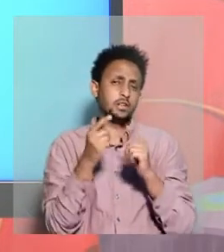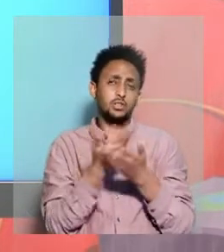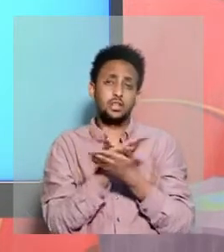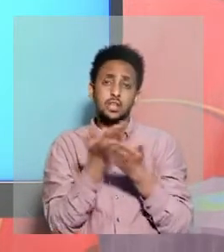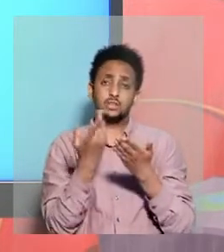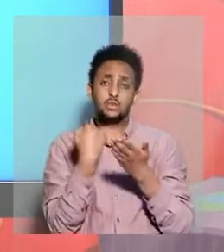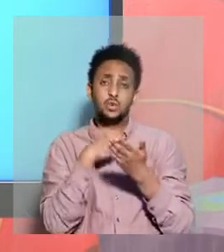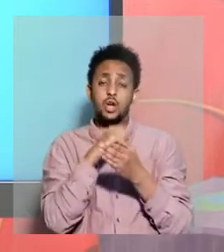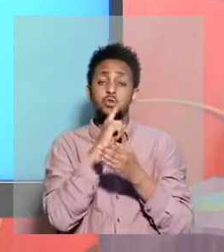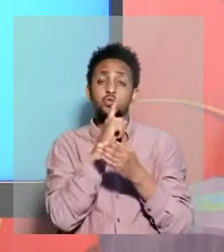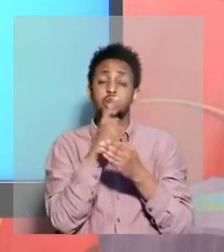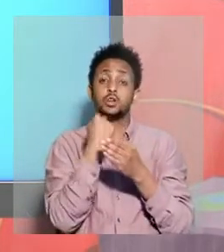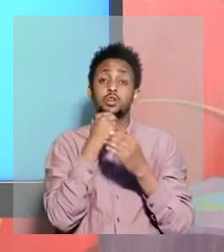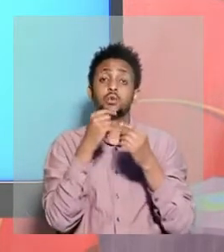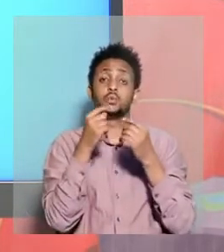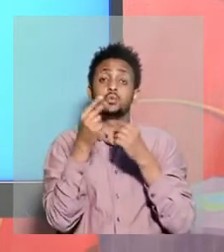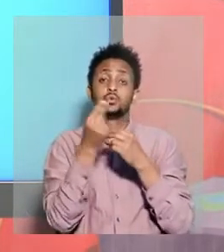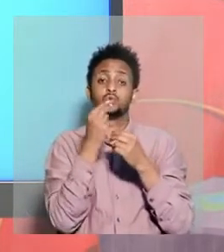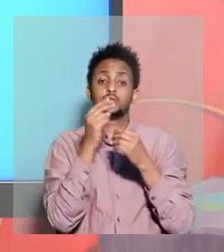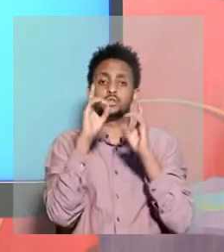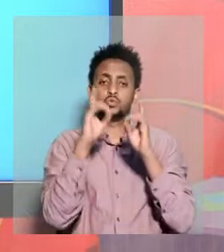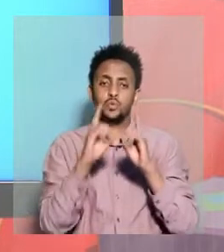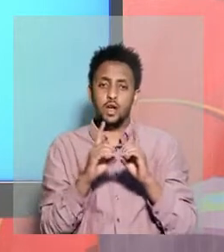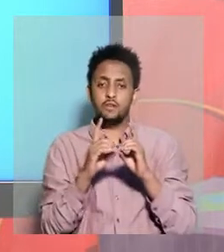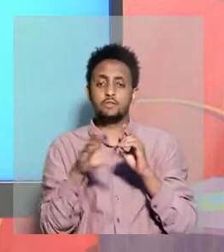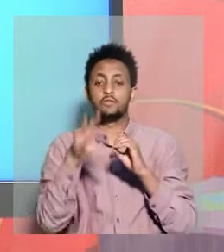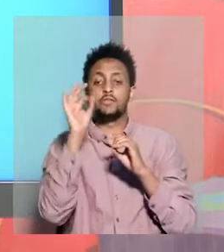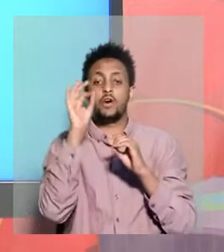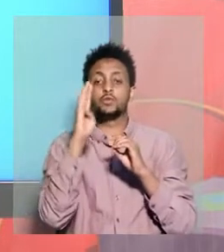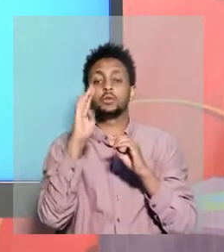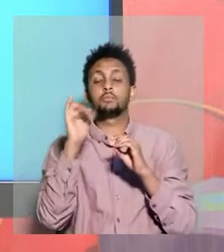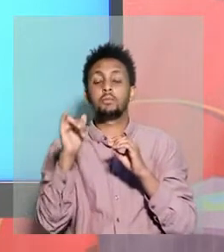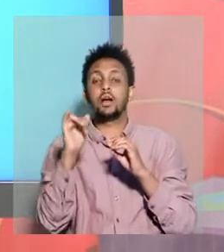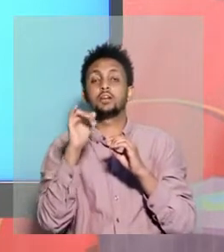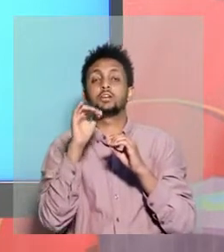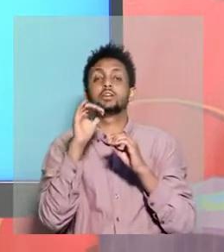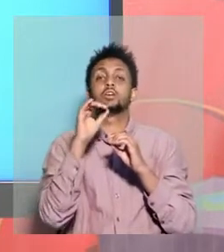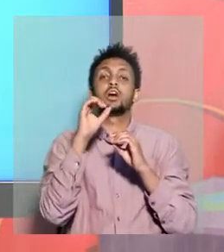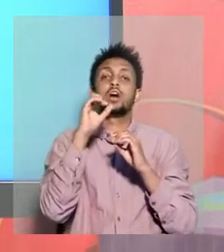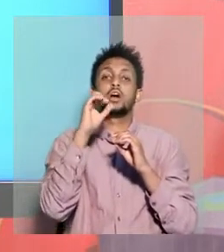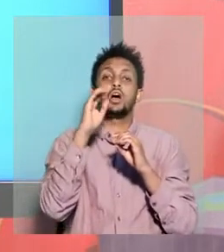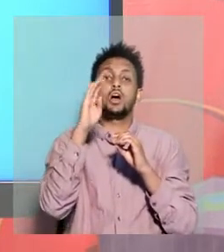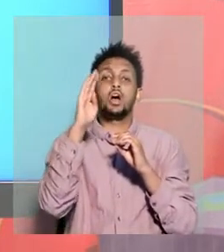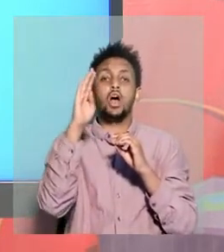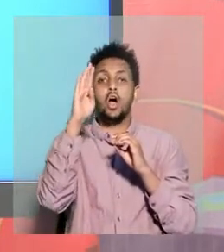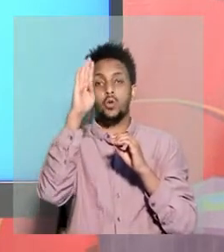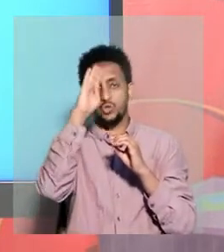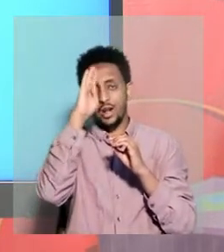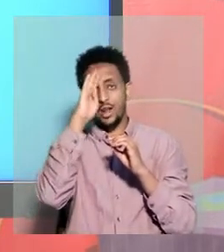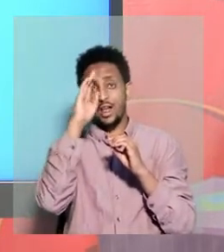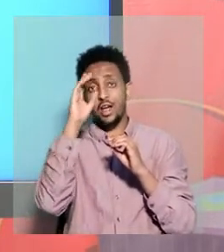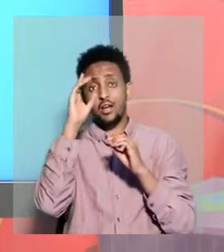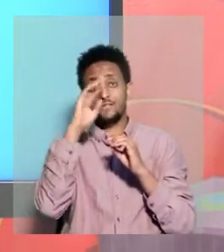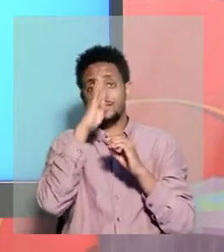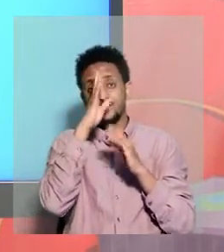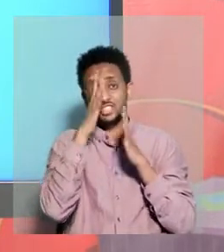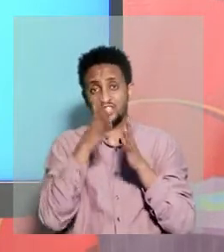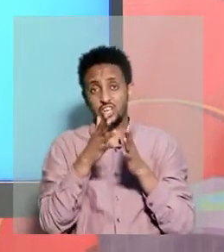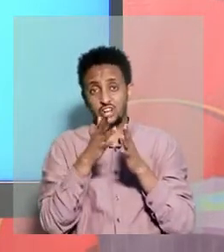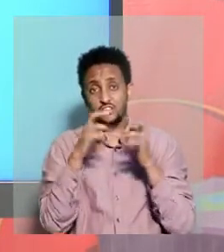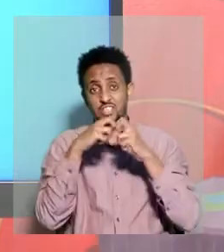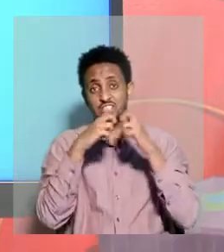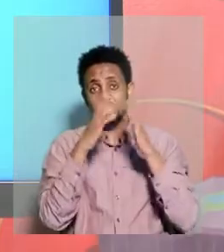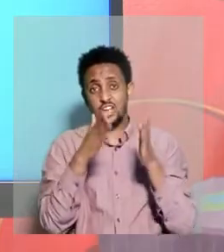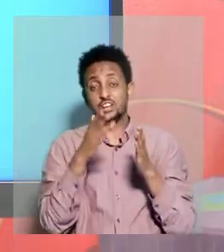cases. Actually, it was derived or found by Austrian physicist Christian Doppler. That's why it